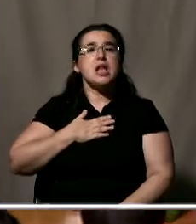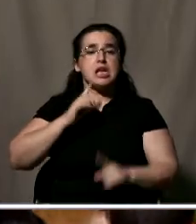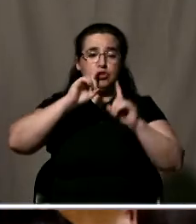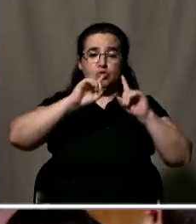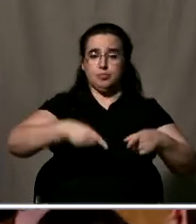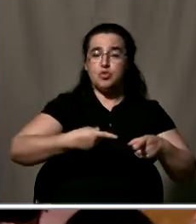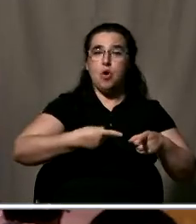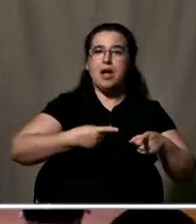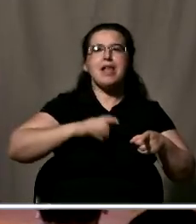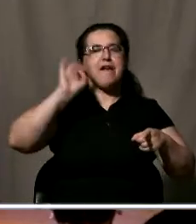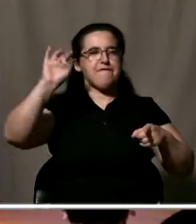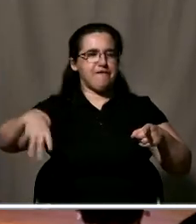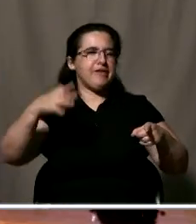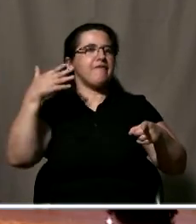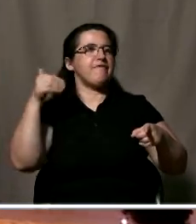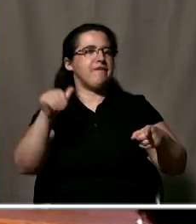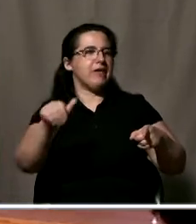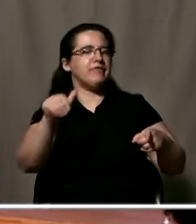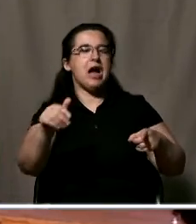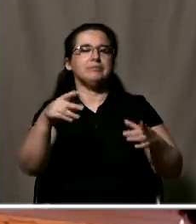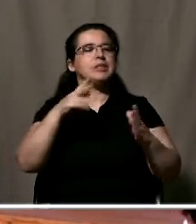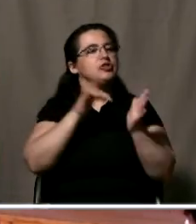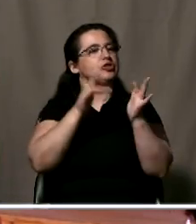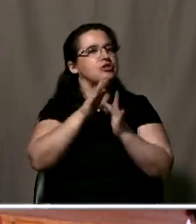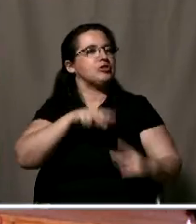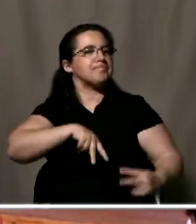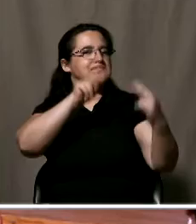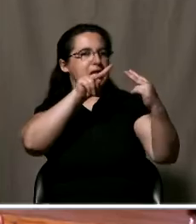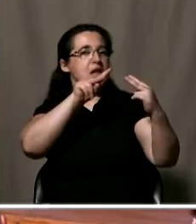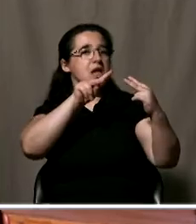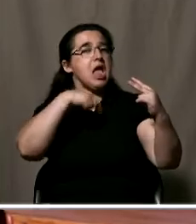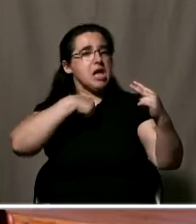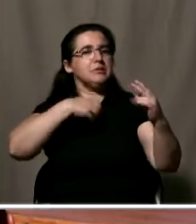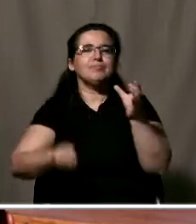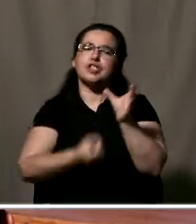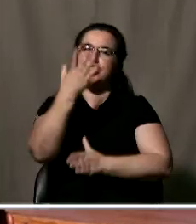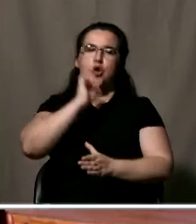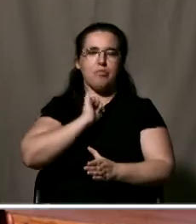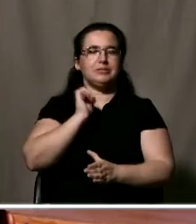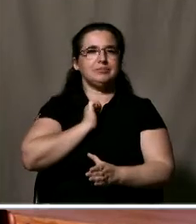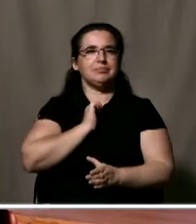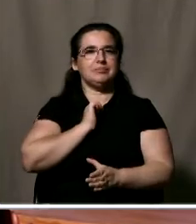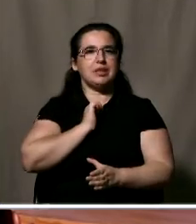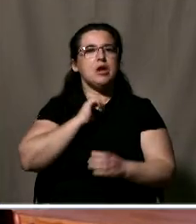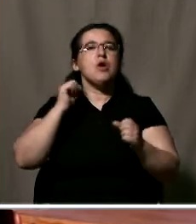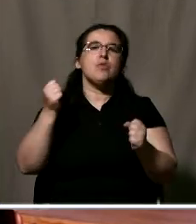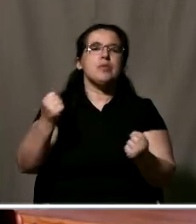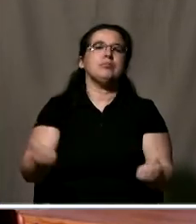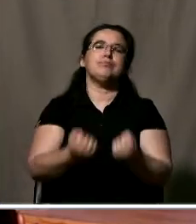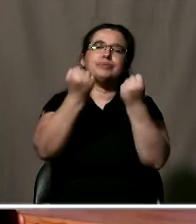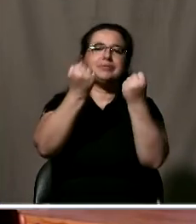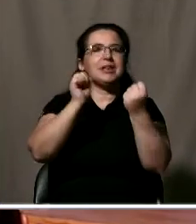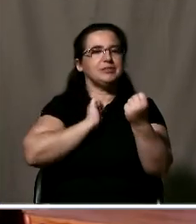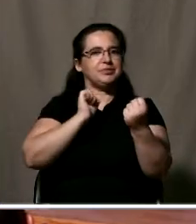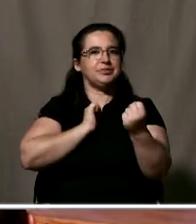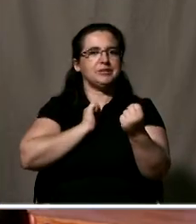iniciou. Looking unto Jesus. Olhando para Jesus. He is my creator. Ele é o meu criador. He is my redeemer. O meu redentor. He is my